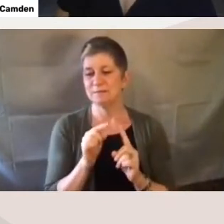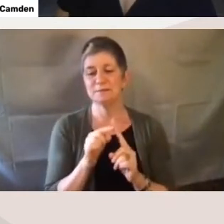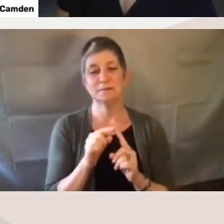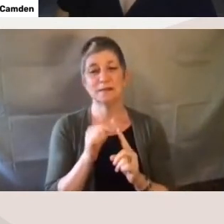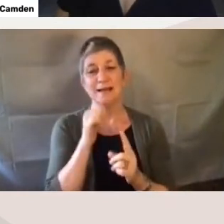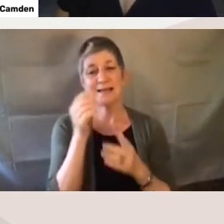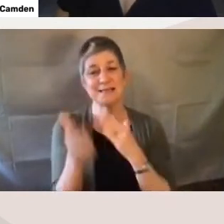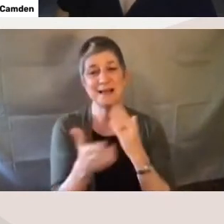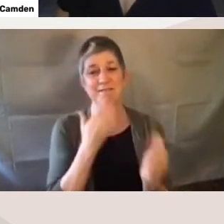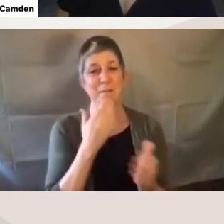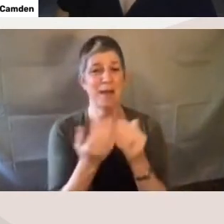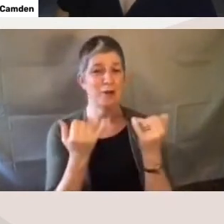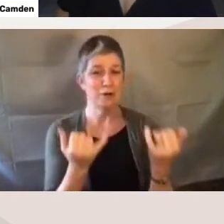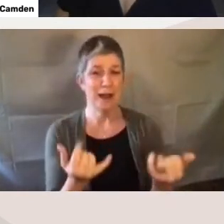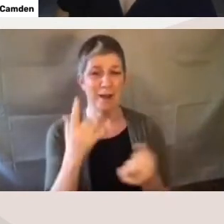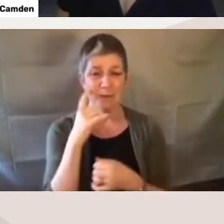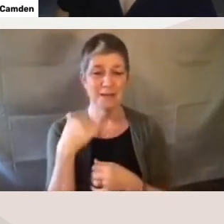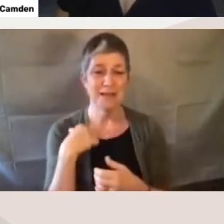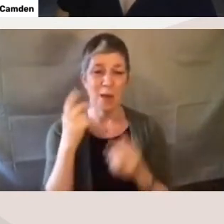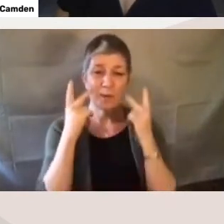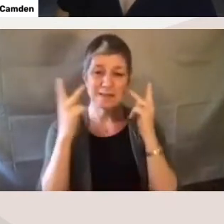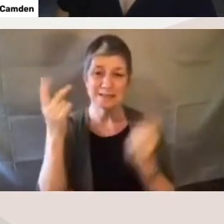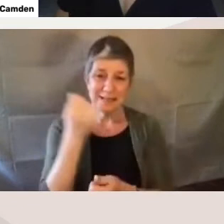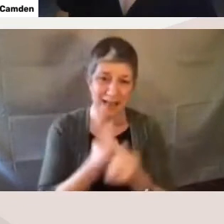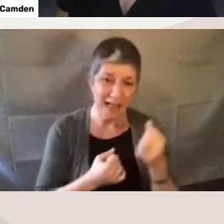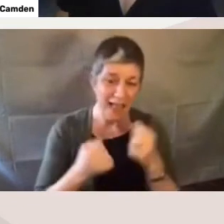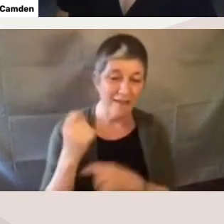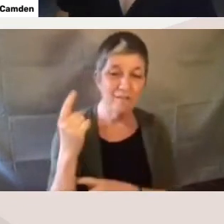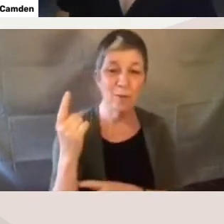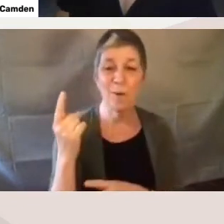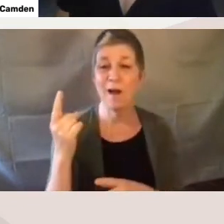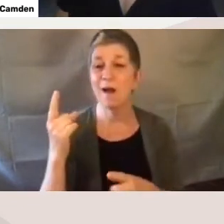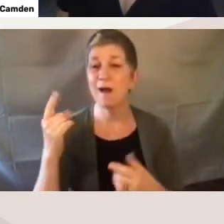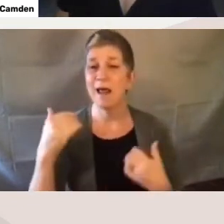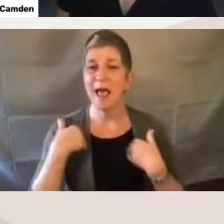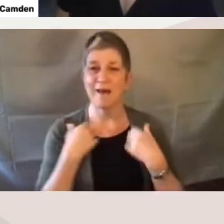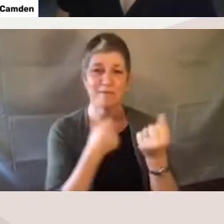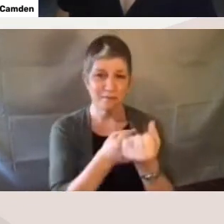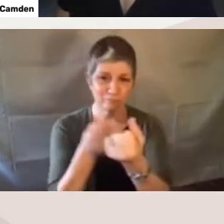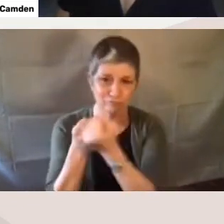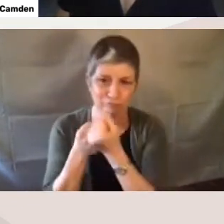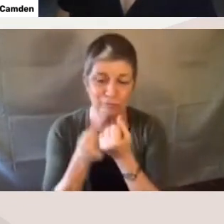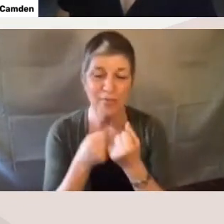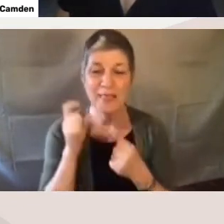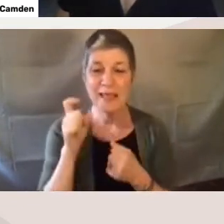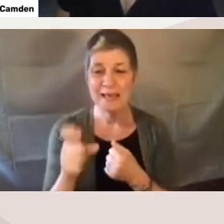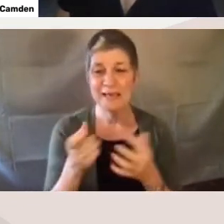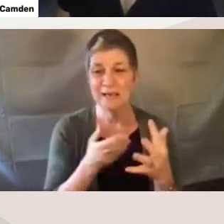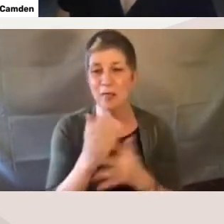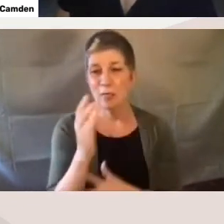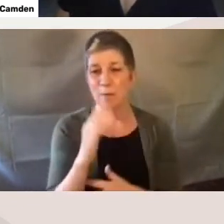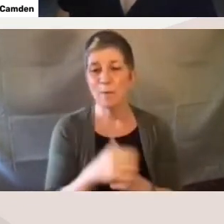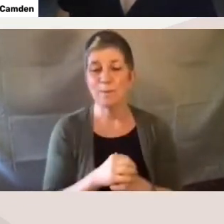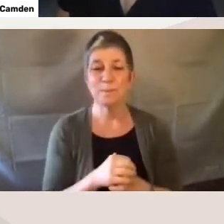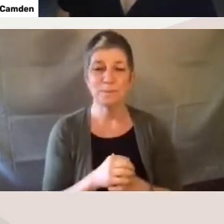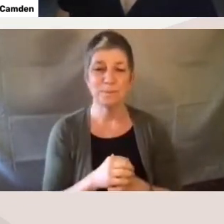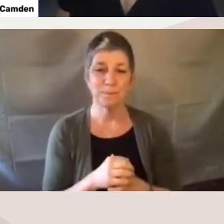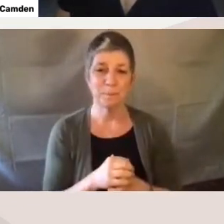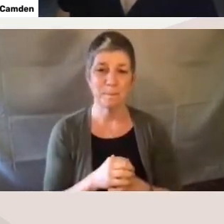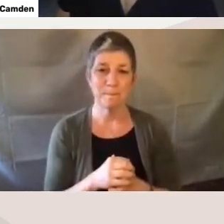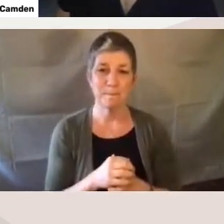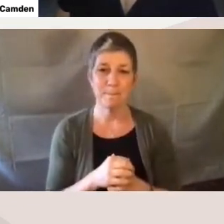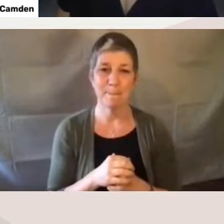at this point because I just want to see everybody win and everybody have the support that they need to make it through. So.